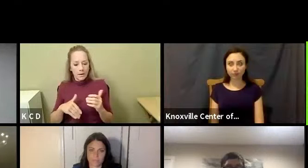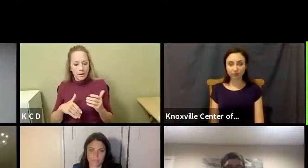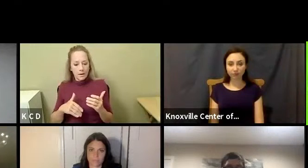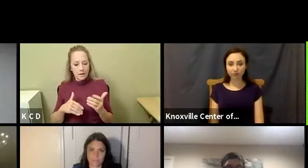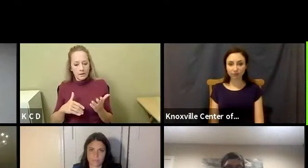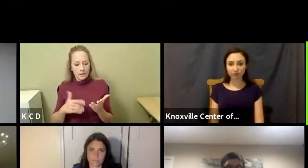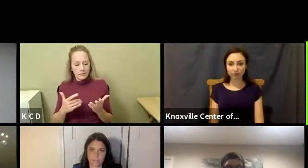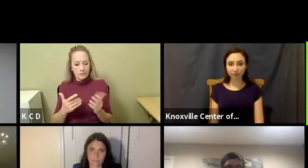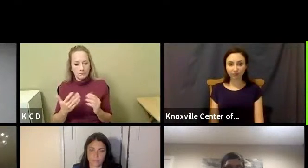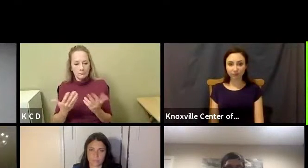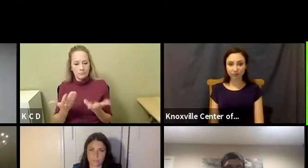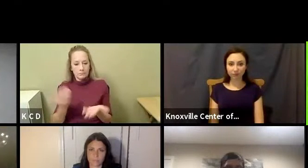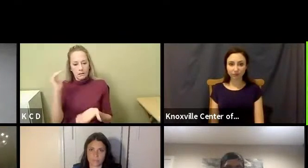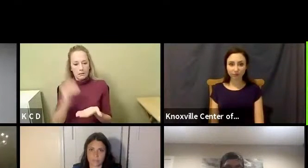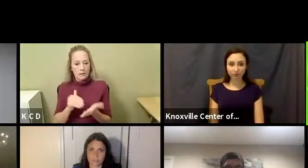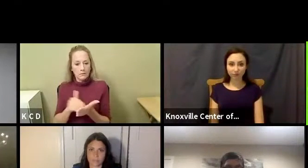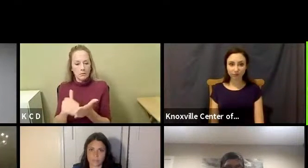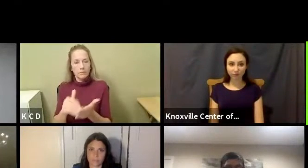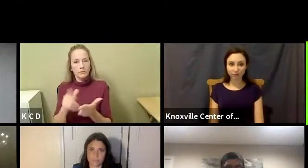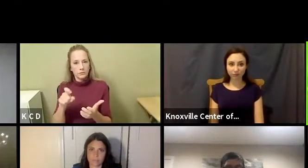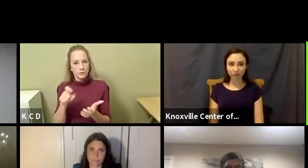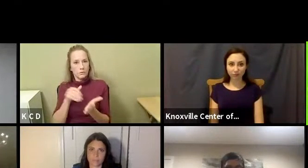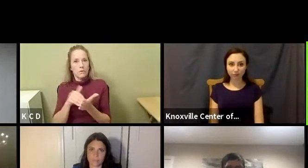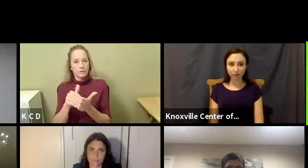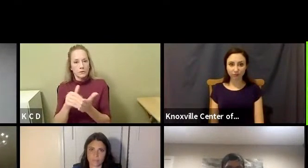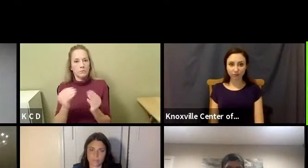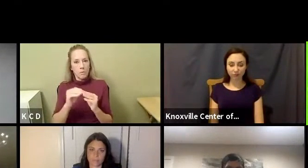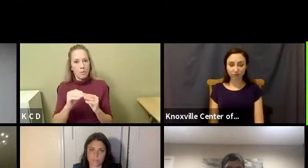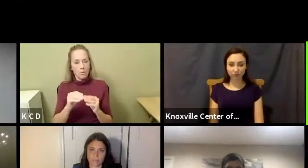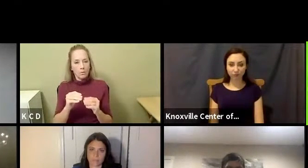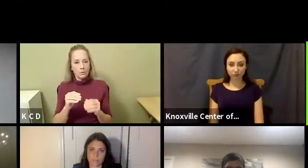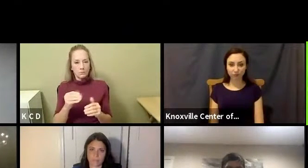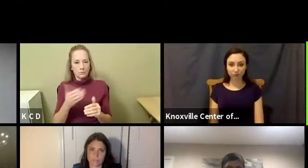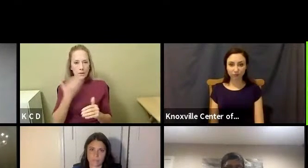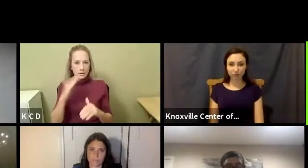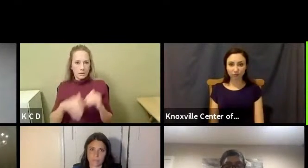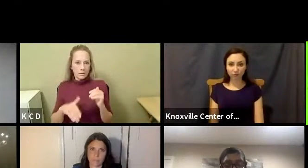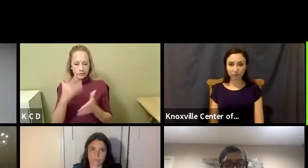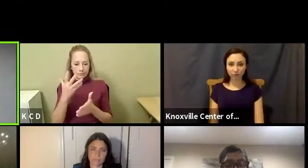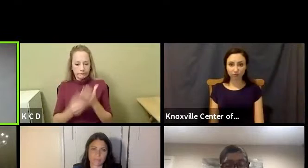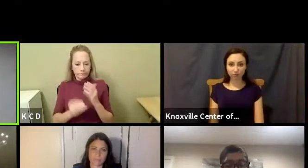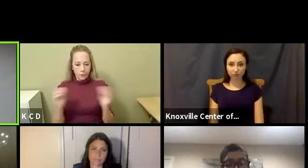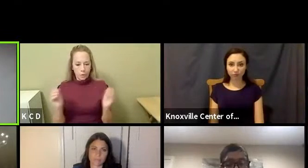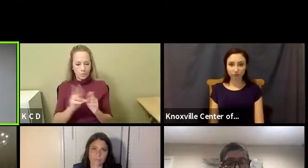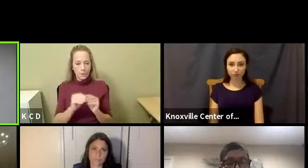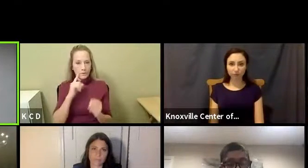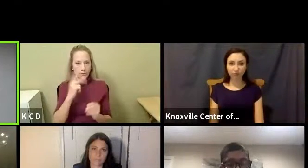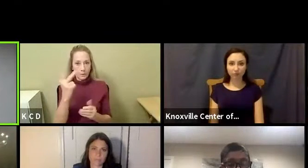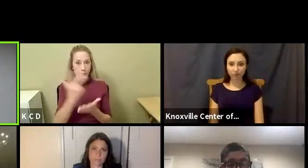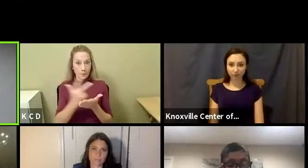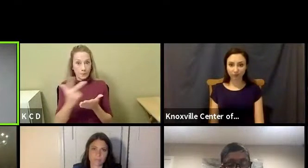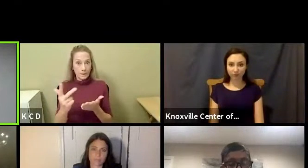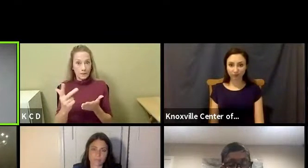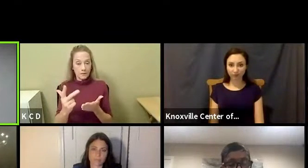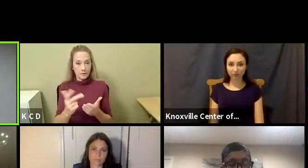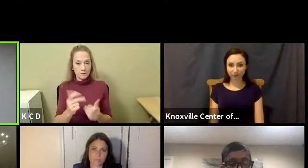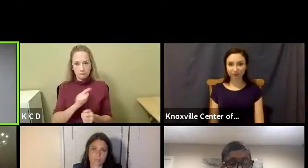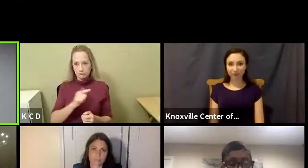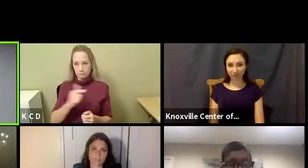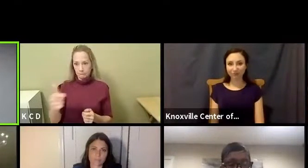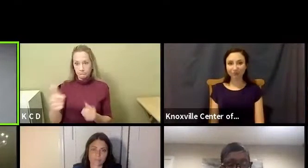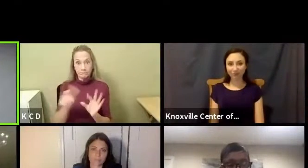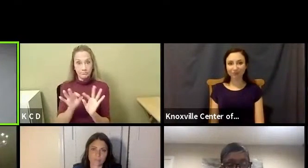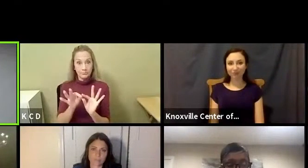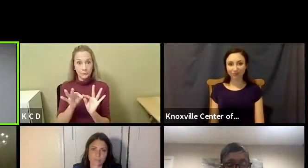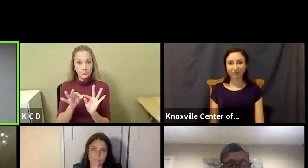more frequently than have a longer gap of time. So I will say, we always have the option